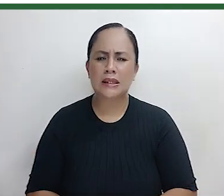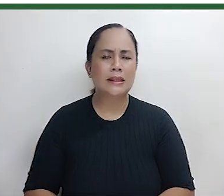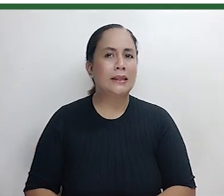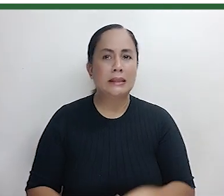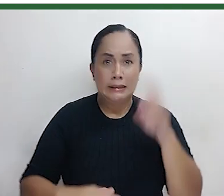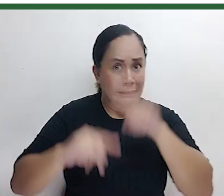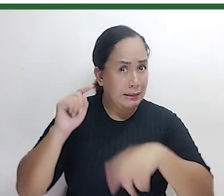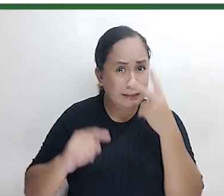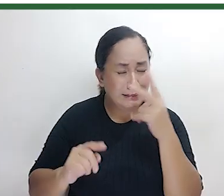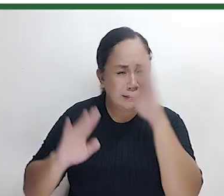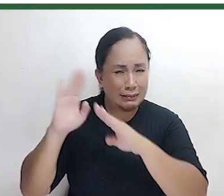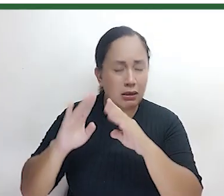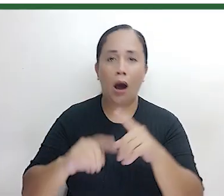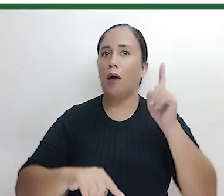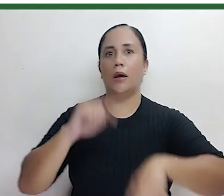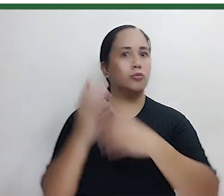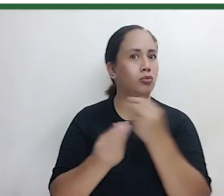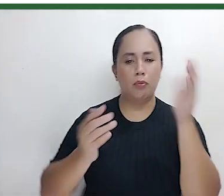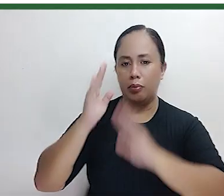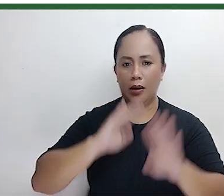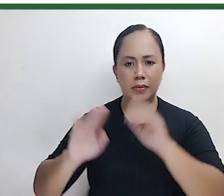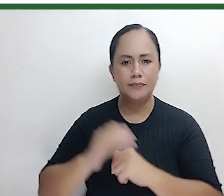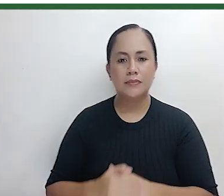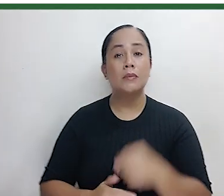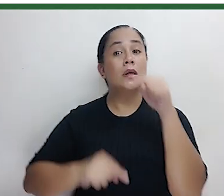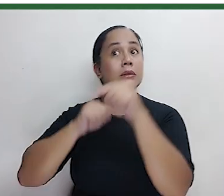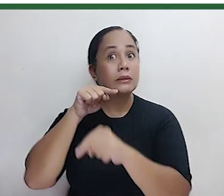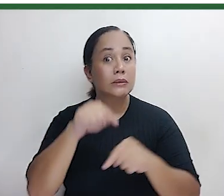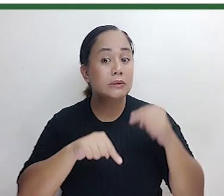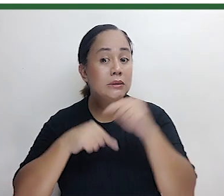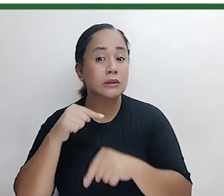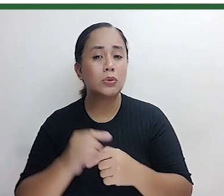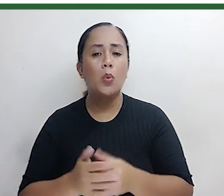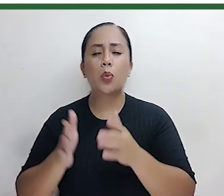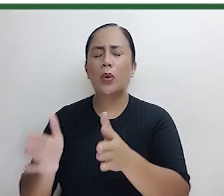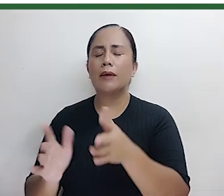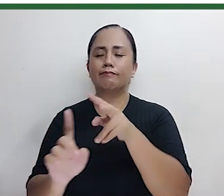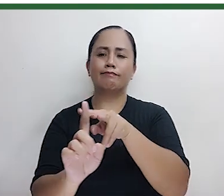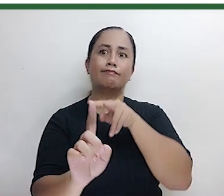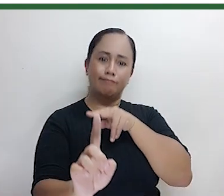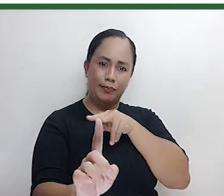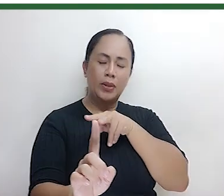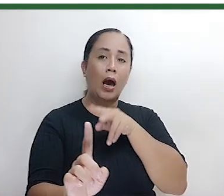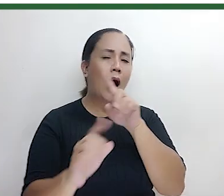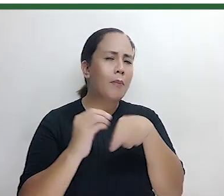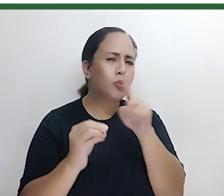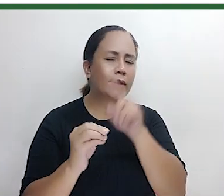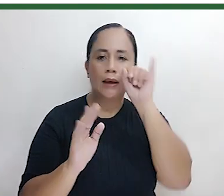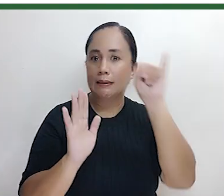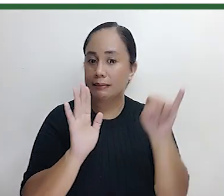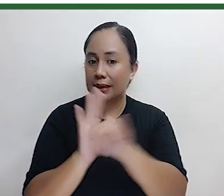You cannot solve the problem. In essence, intersectionality is a way of thinking